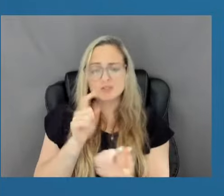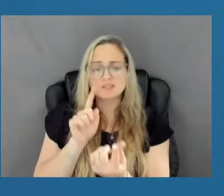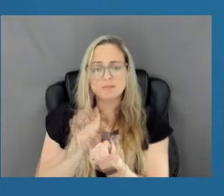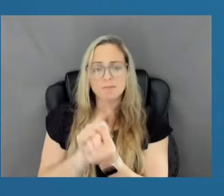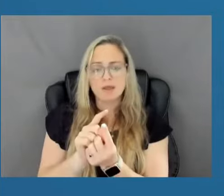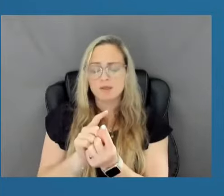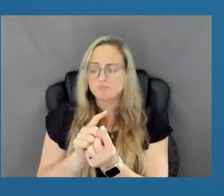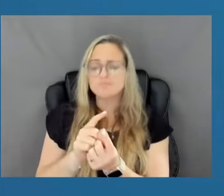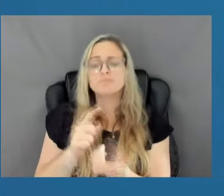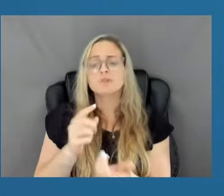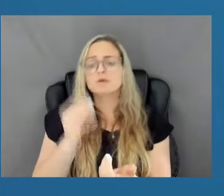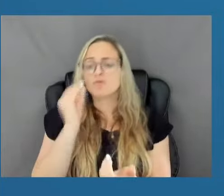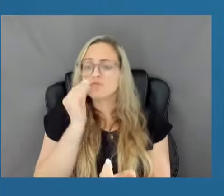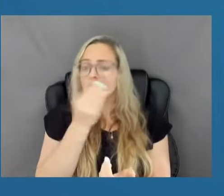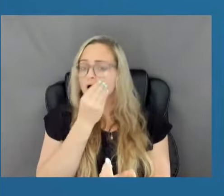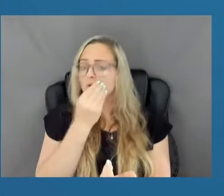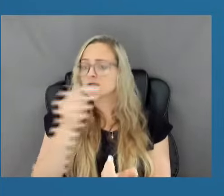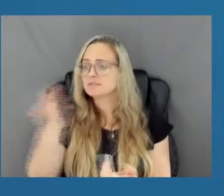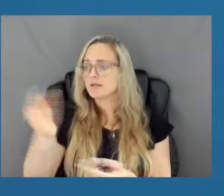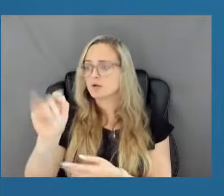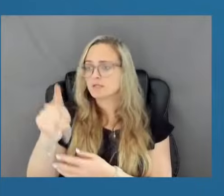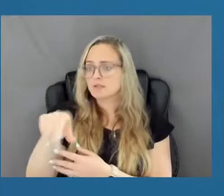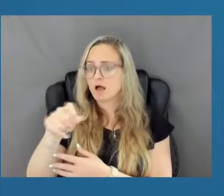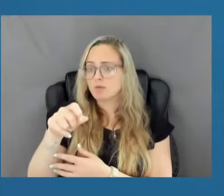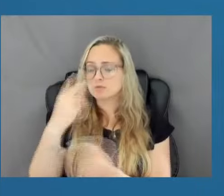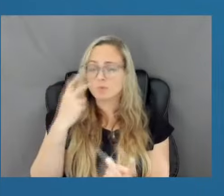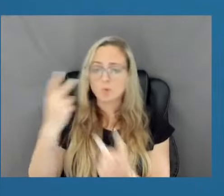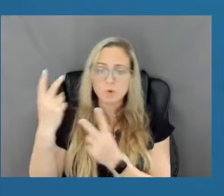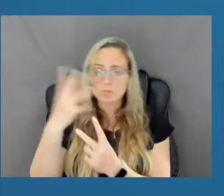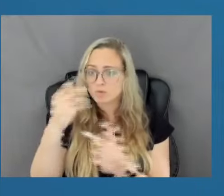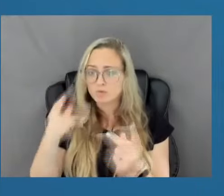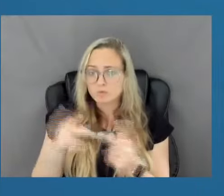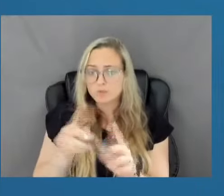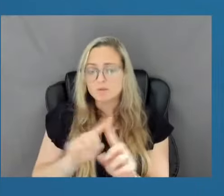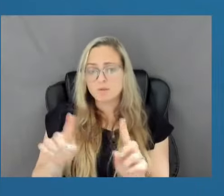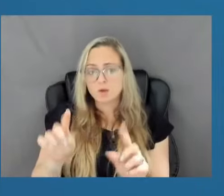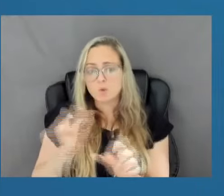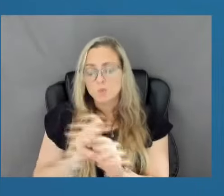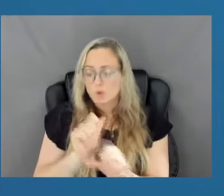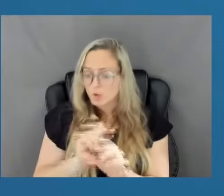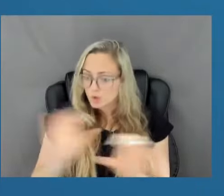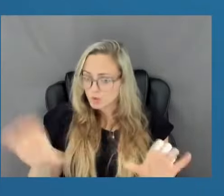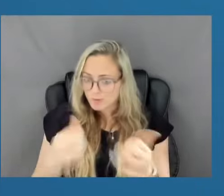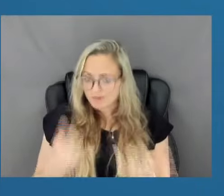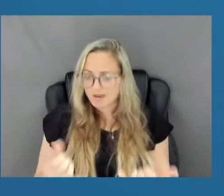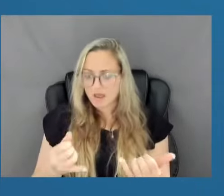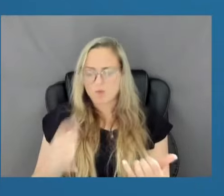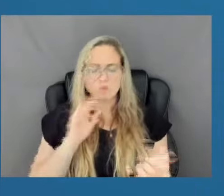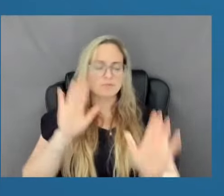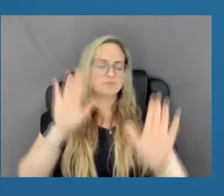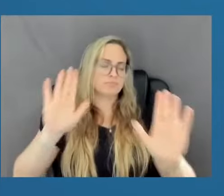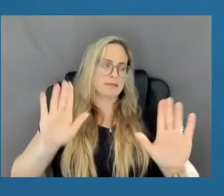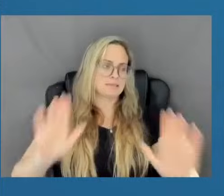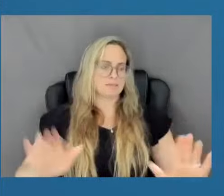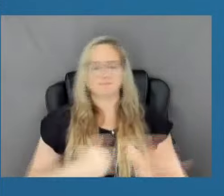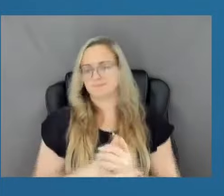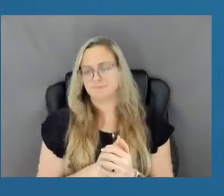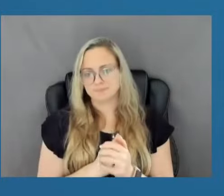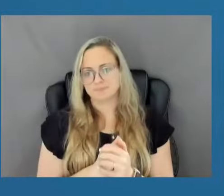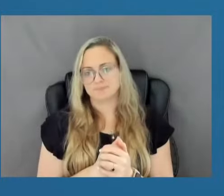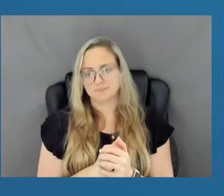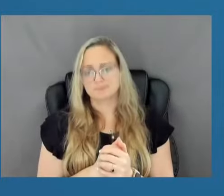at the Topps Memorial. It is a beautiful place, but what we're working on is going to be extraordinary, extraordinary. So